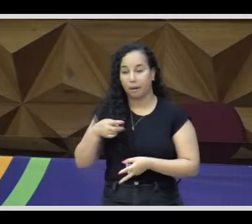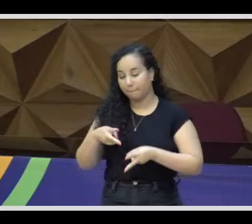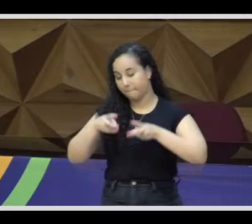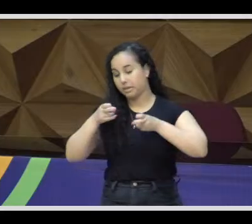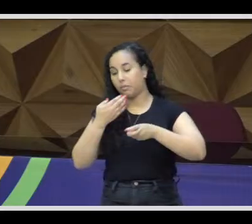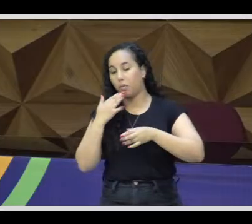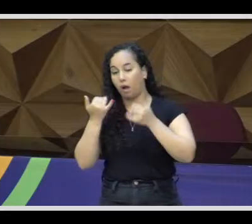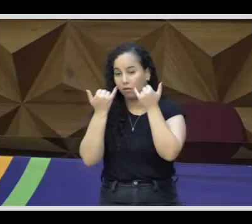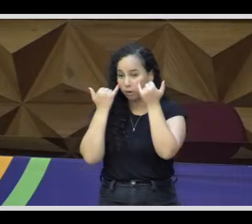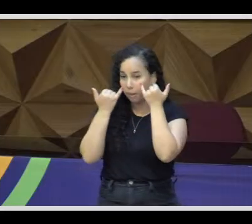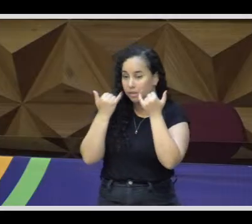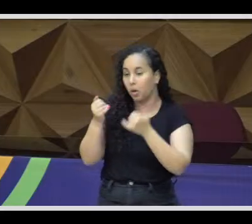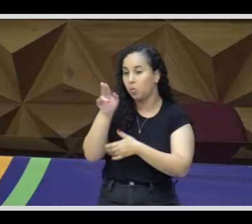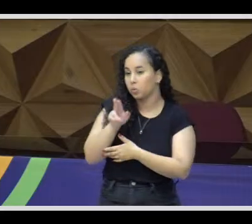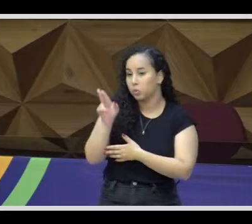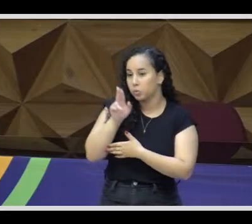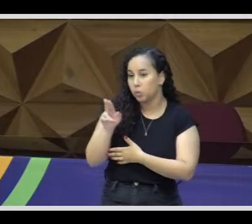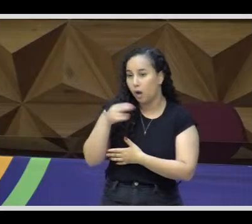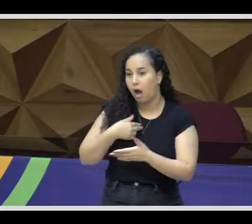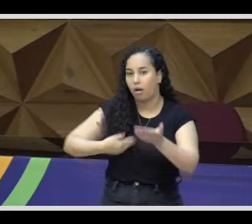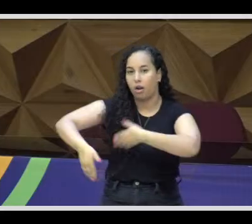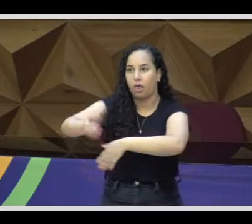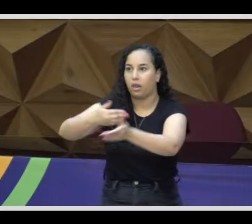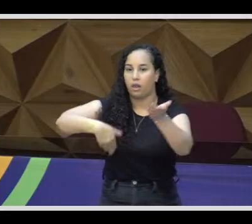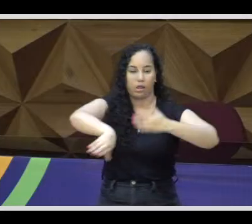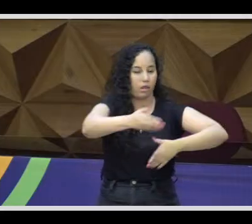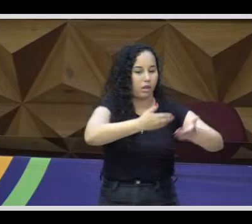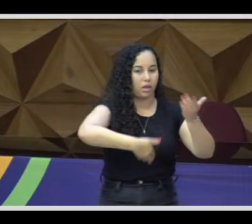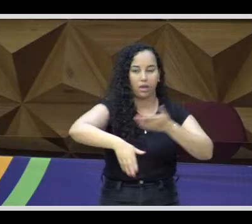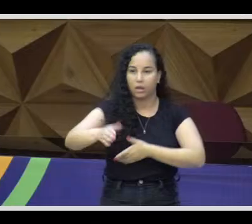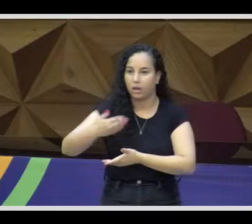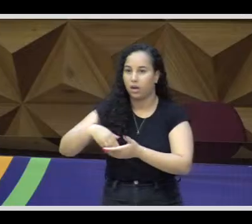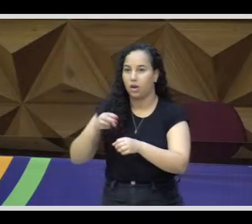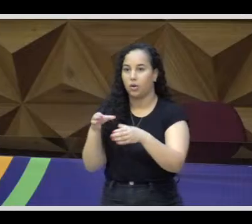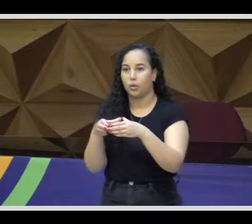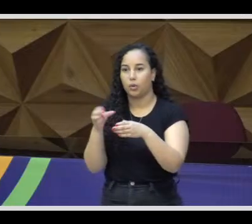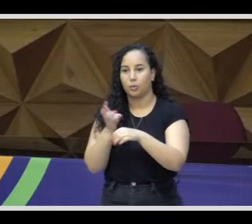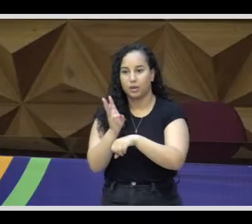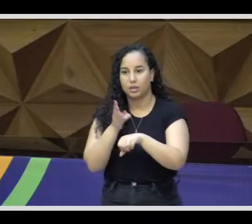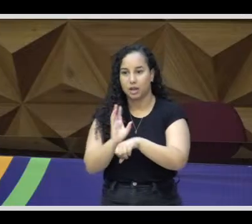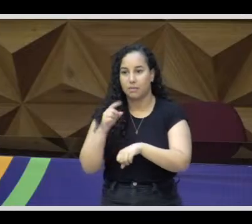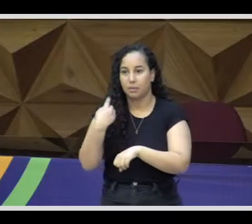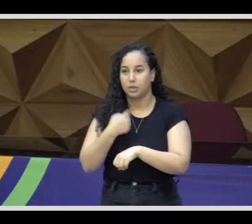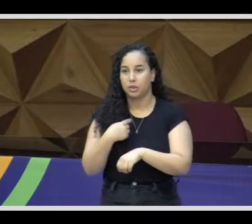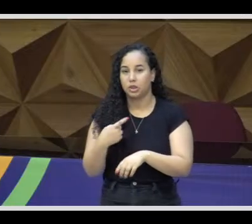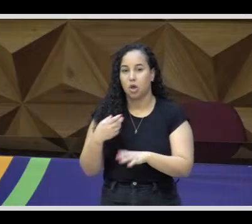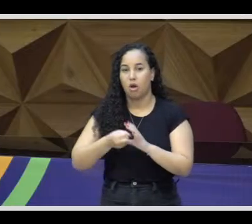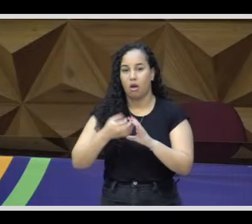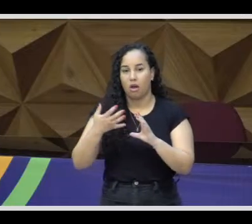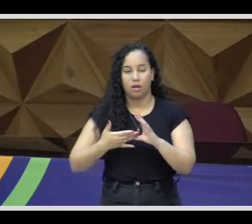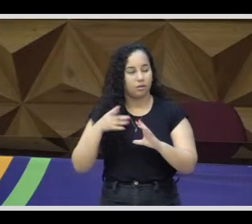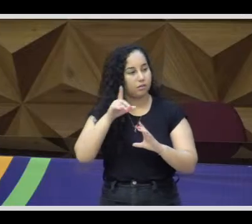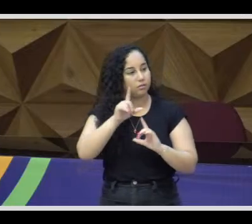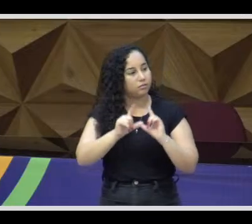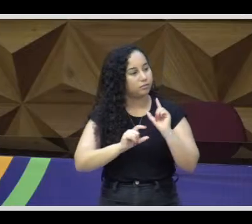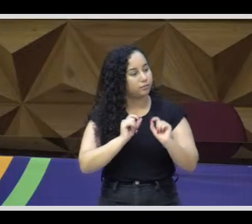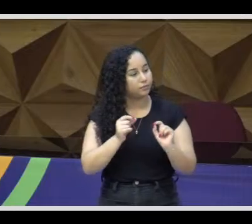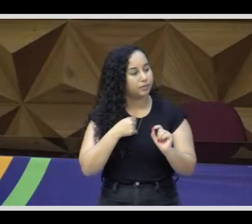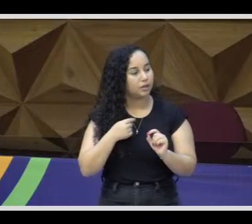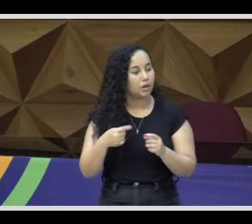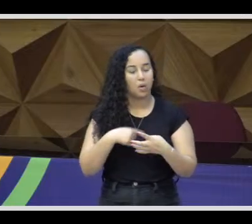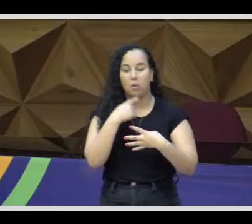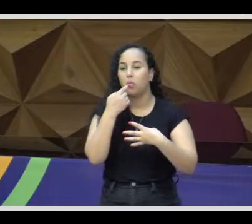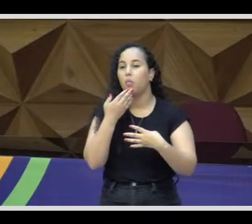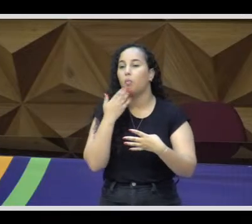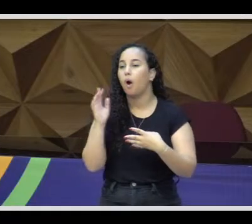that users are sharing in their WhatsApp groups, and we classify using machine learning the